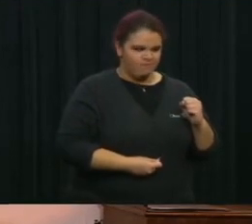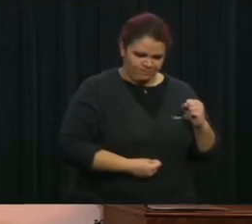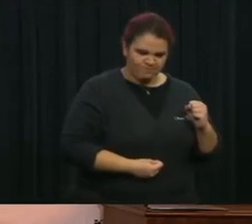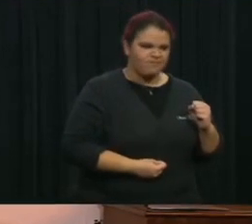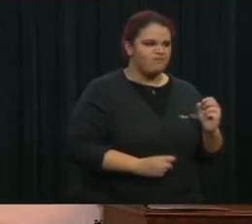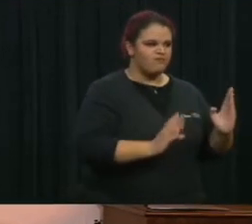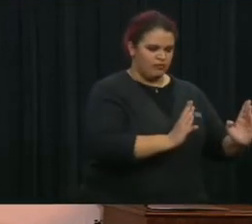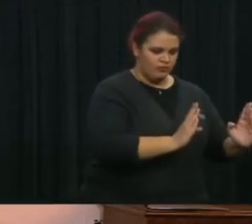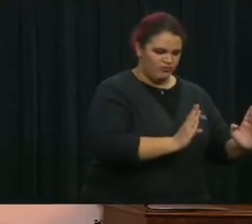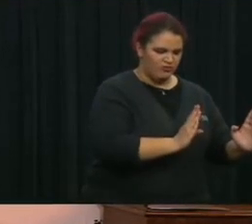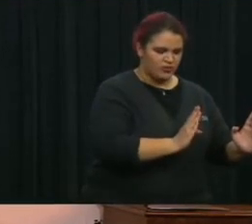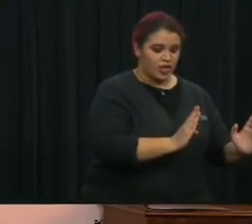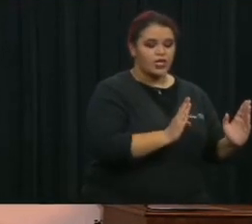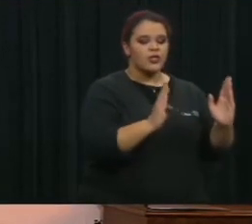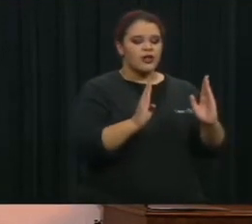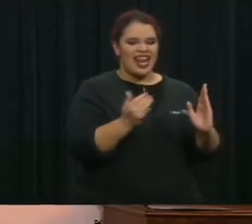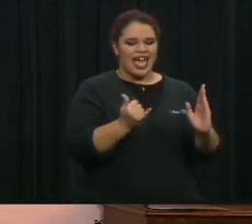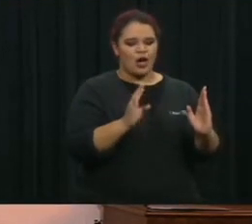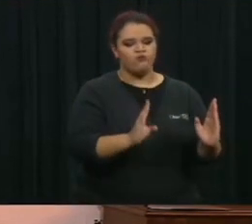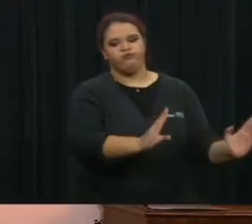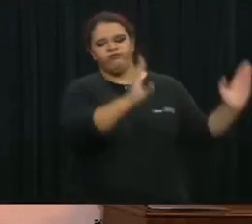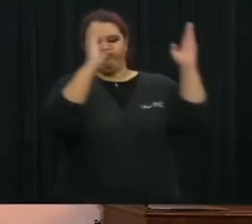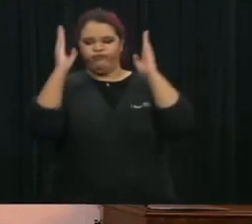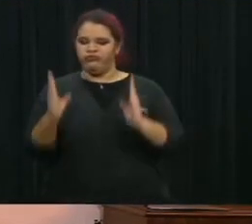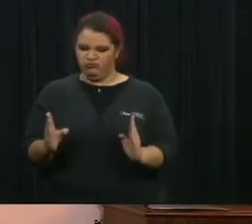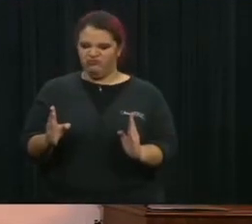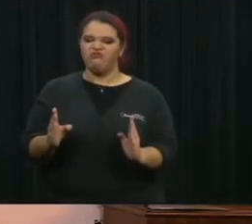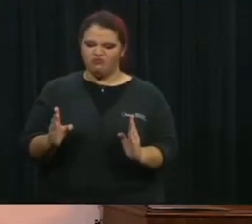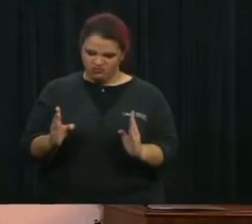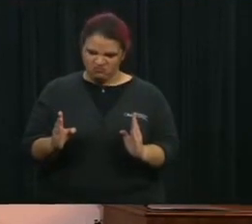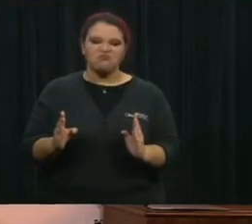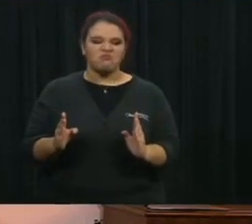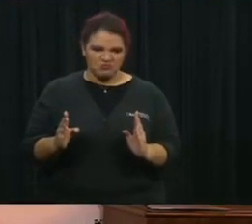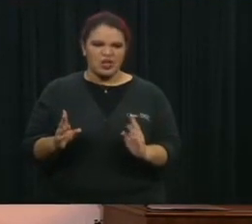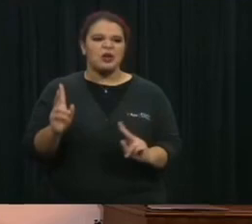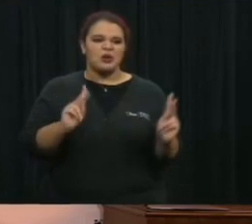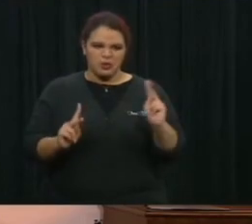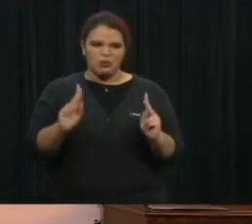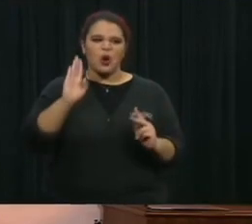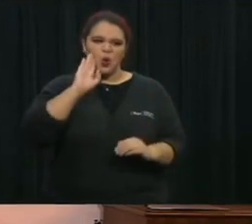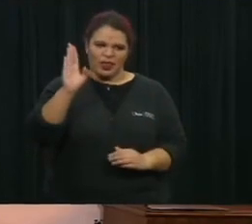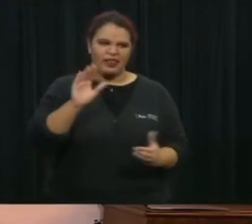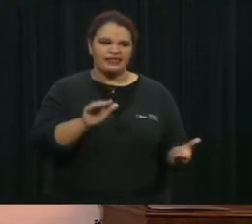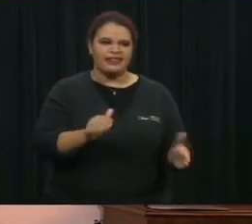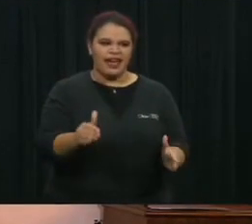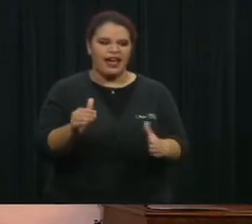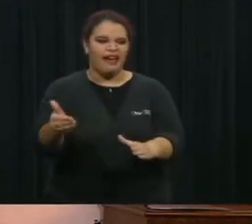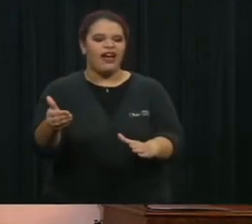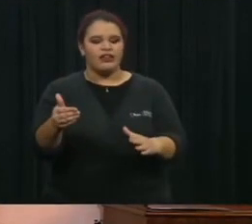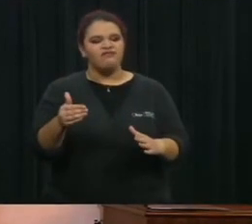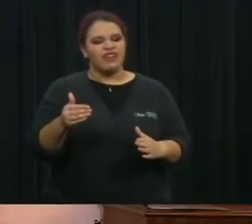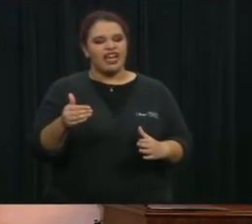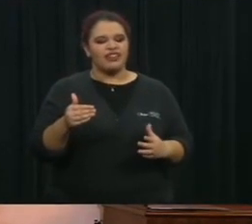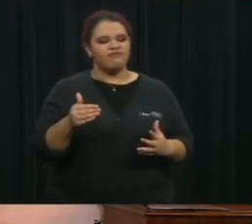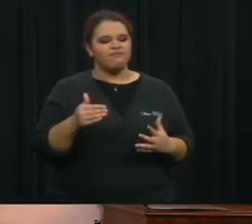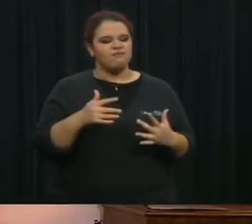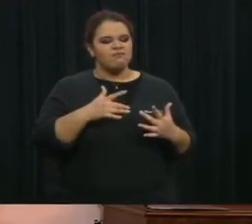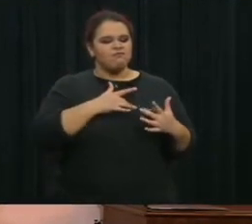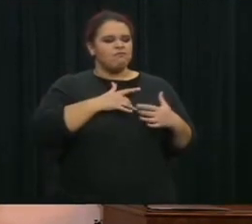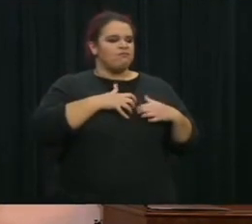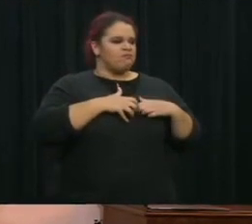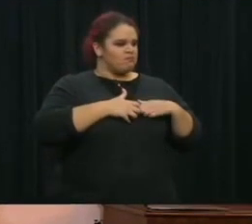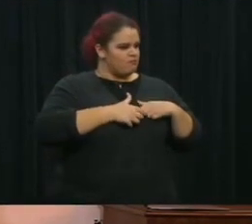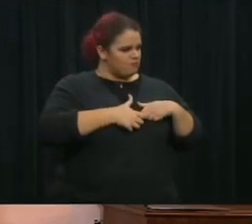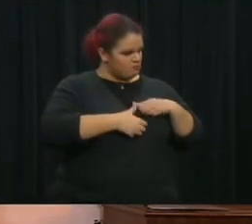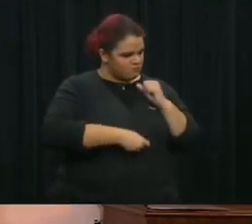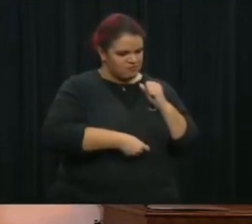these deaths. We've known this will happen, but it's still very hard to take when it happens. And I